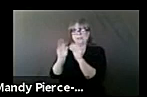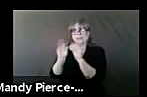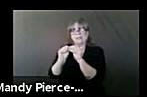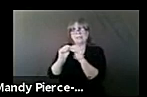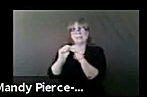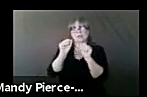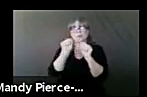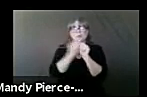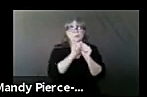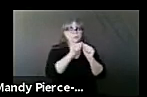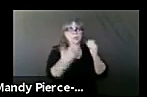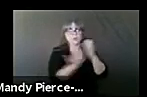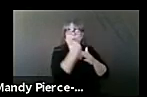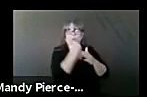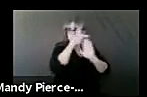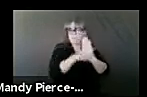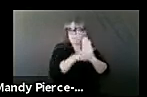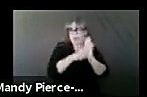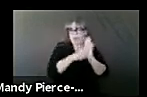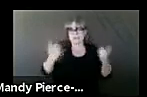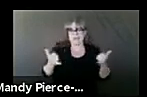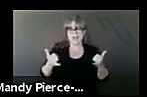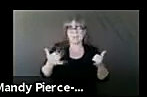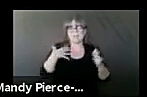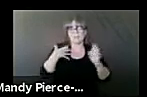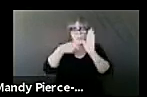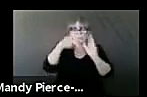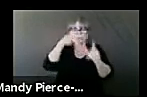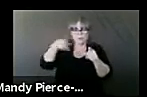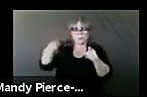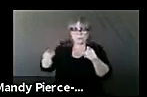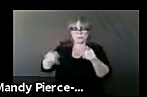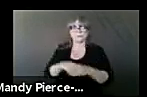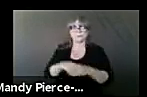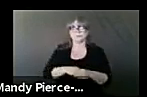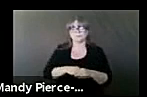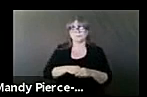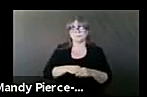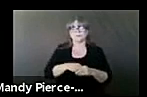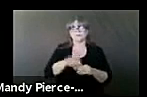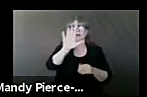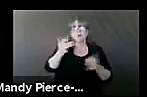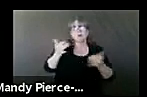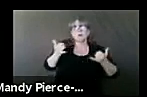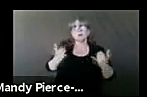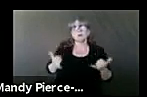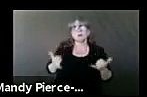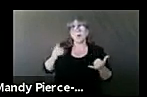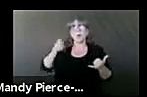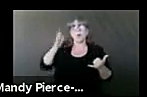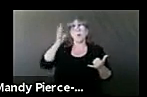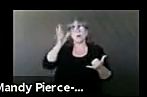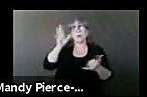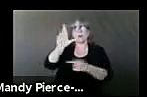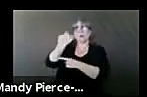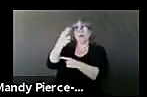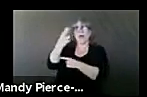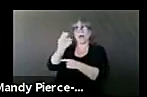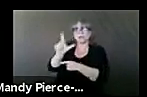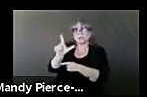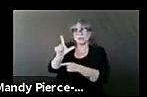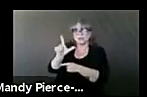slide. Joining me today will be state epidemiologist, Dr. Rachel Herlihy, and the department's chief medical